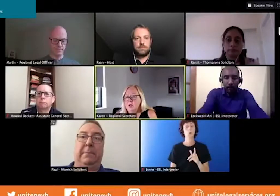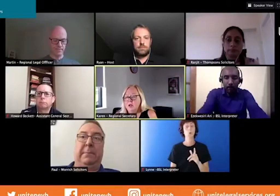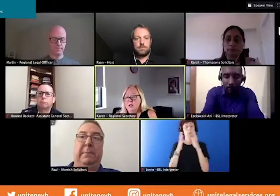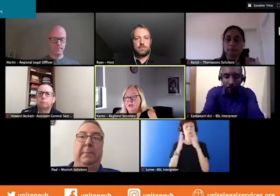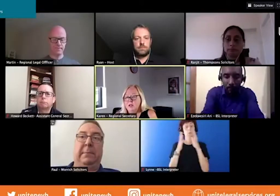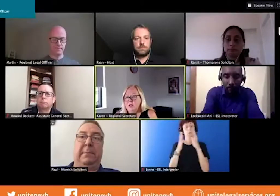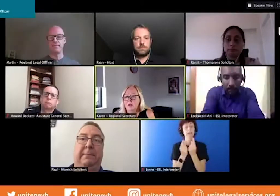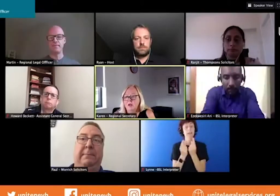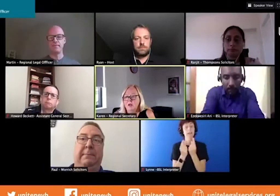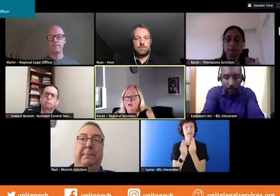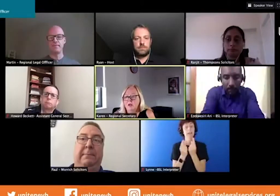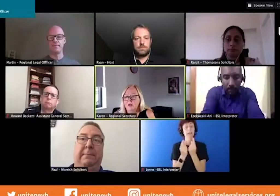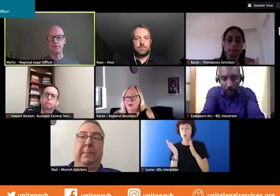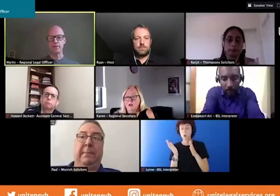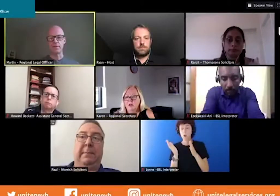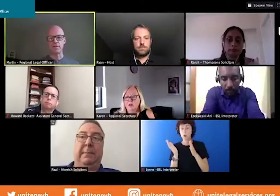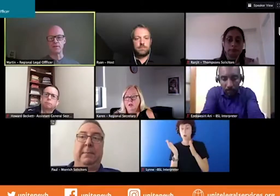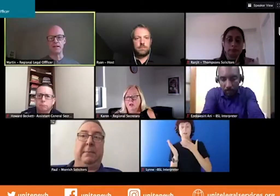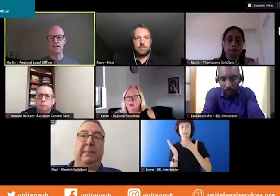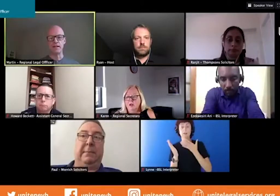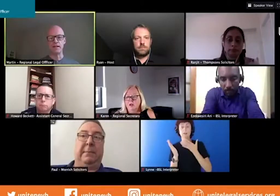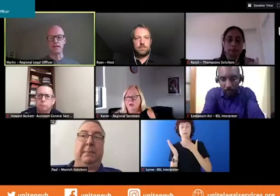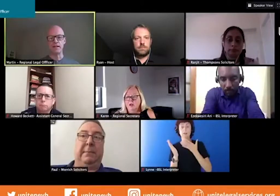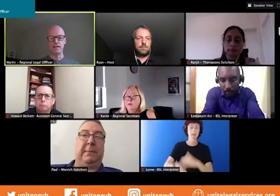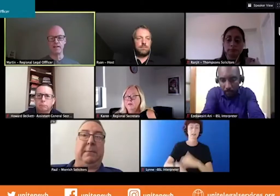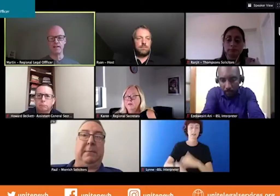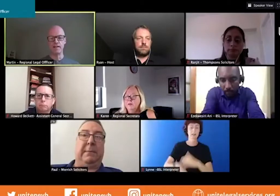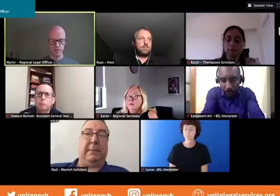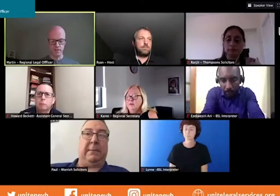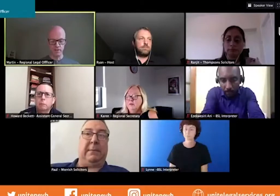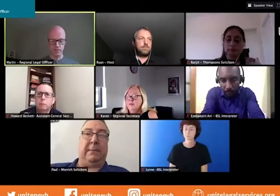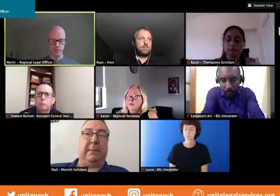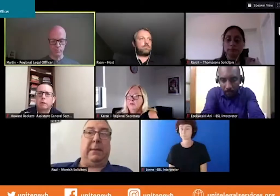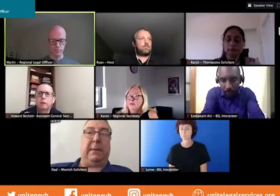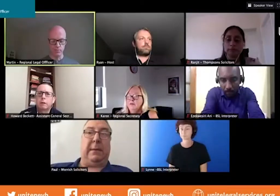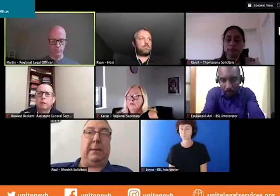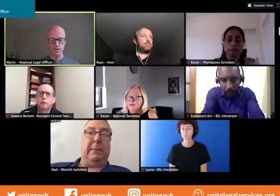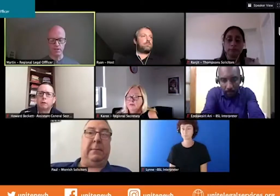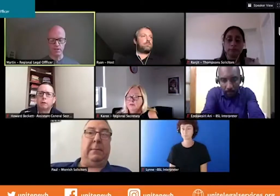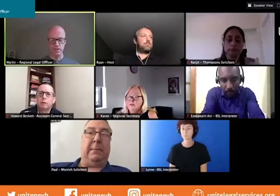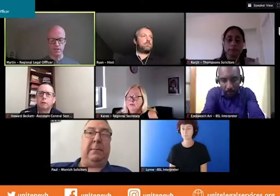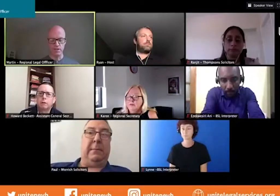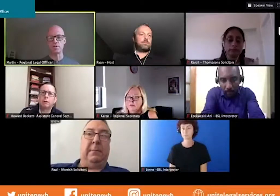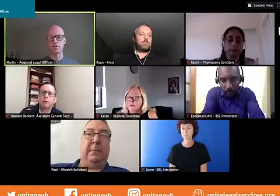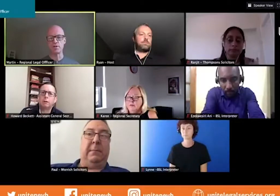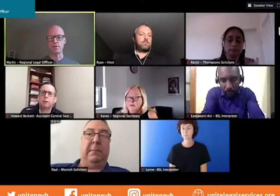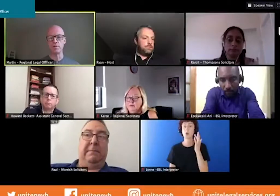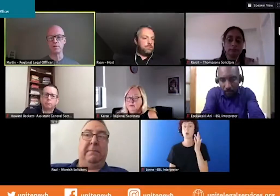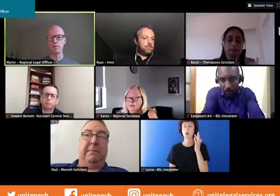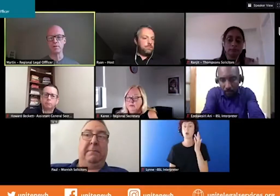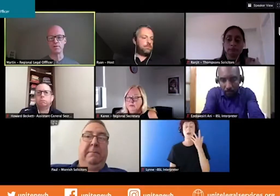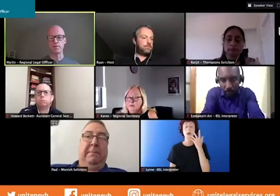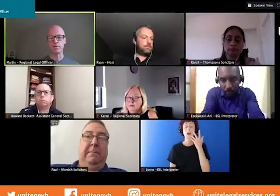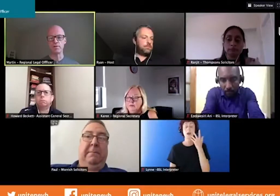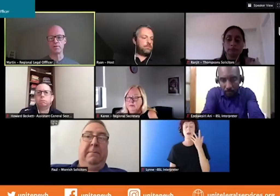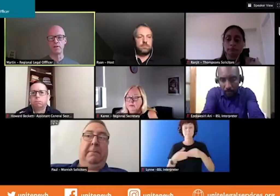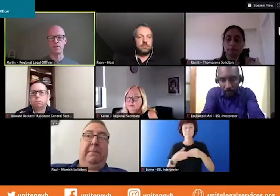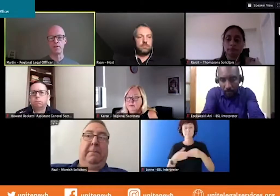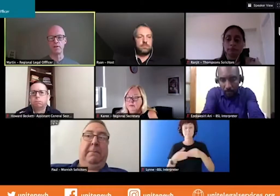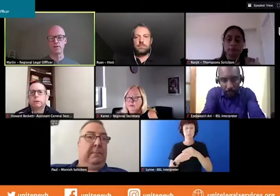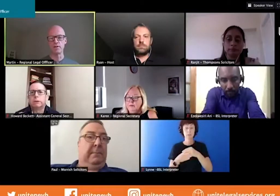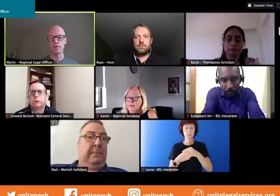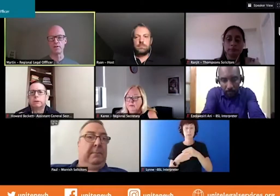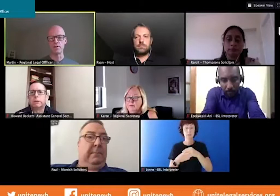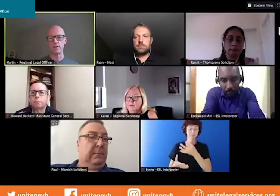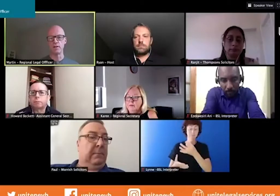Yes, thanks, Karen. And, whenever we see members coming forward with stress-related personal injury claims or wanting